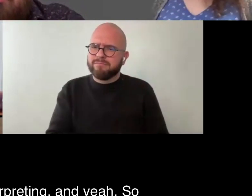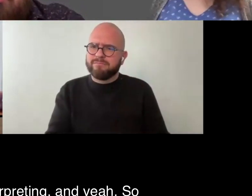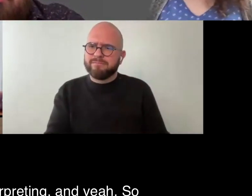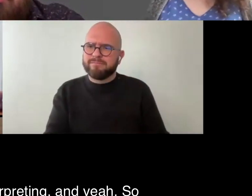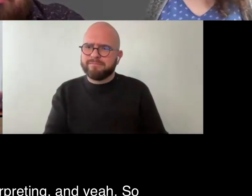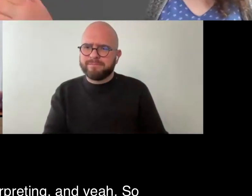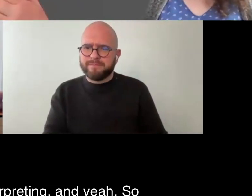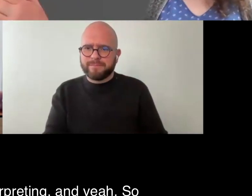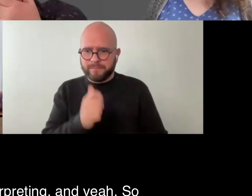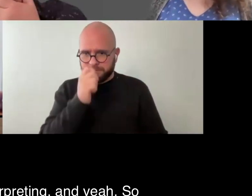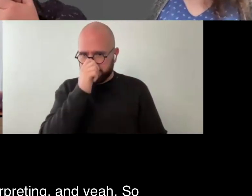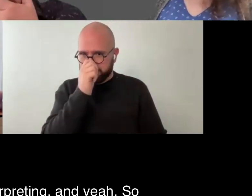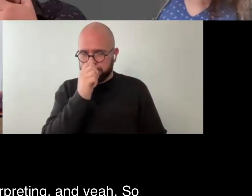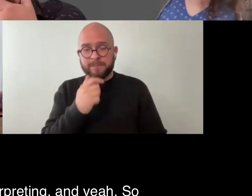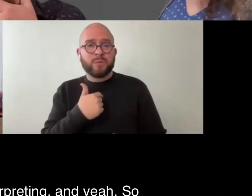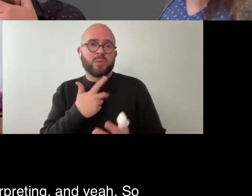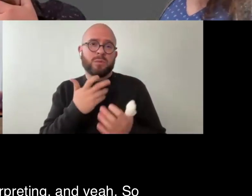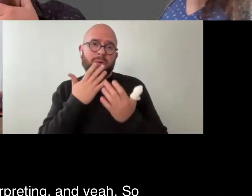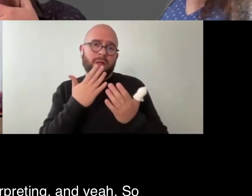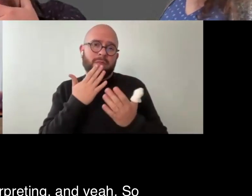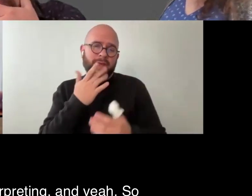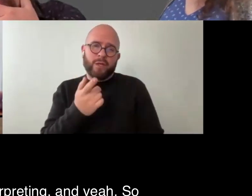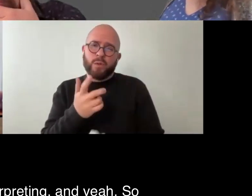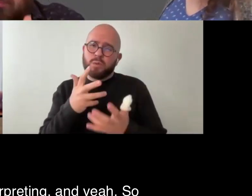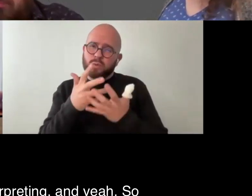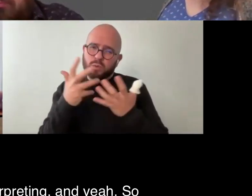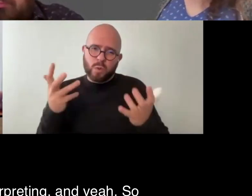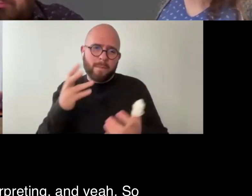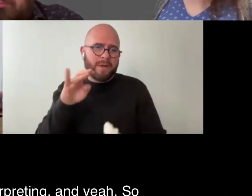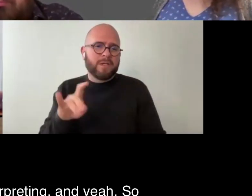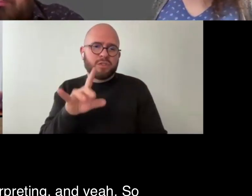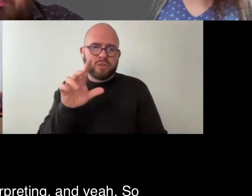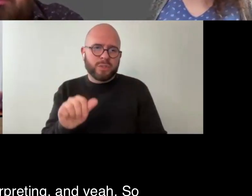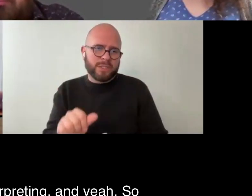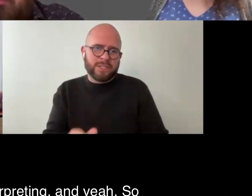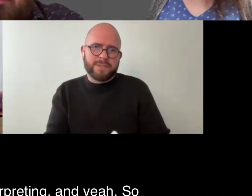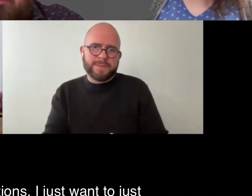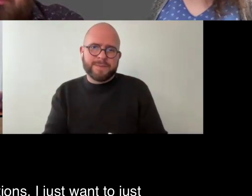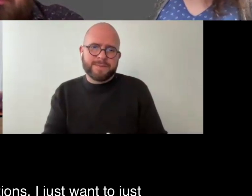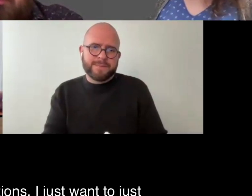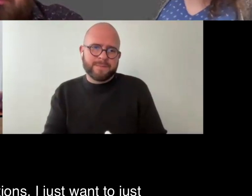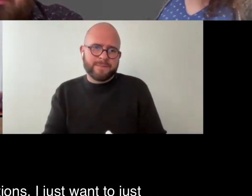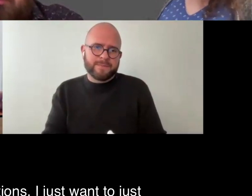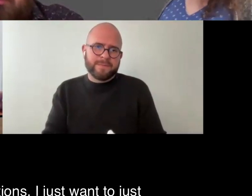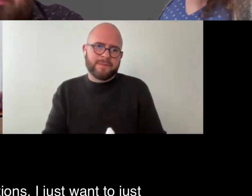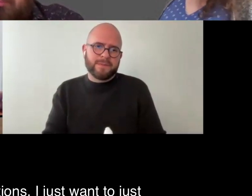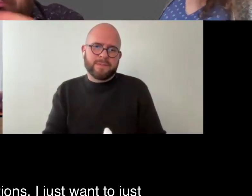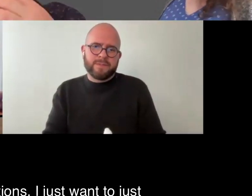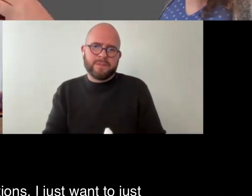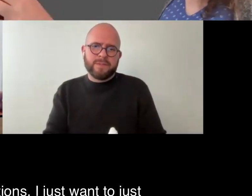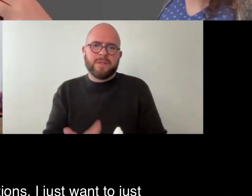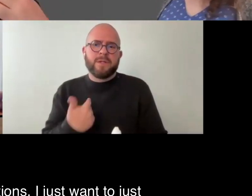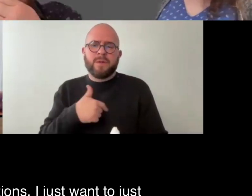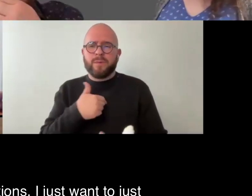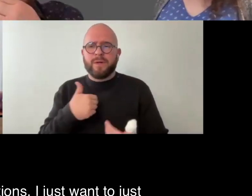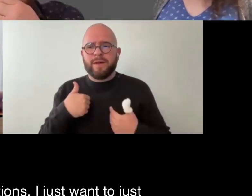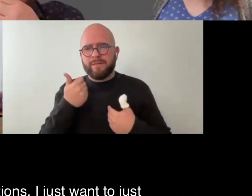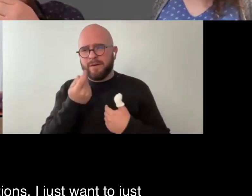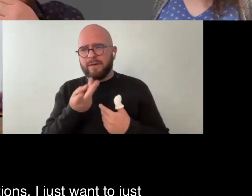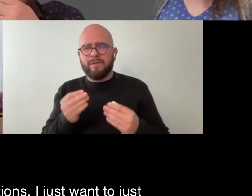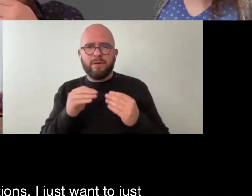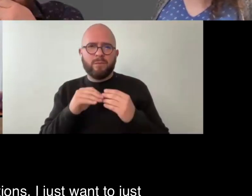so I want to thank you for that so much, Julia. We had a few more questions. I just